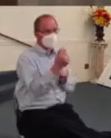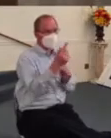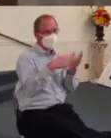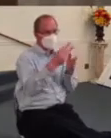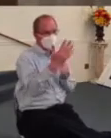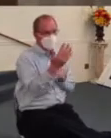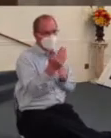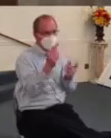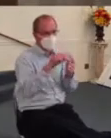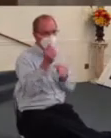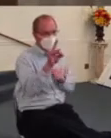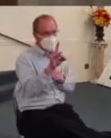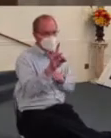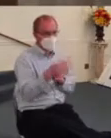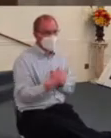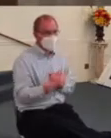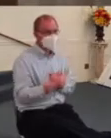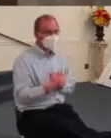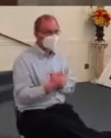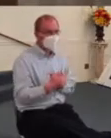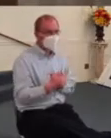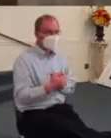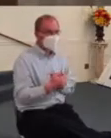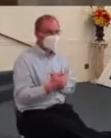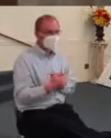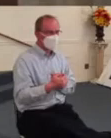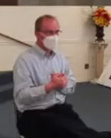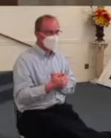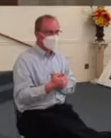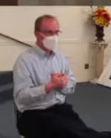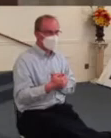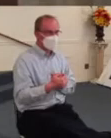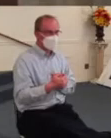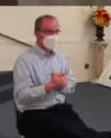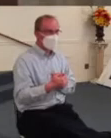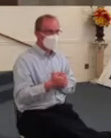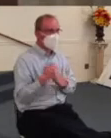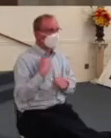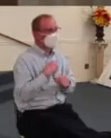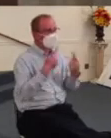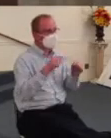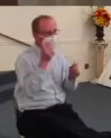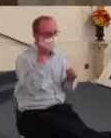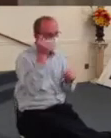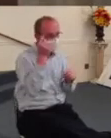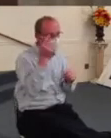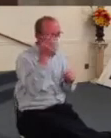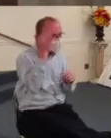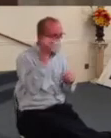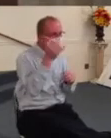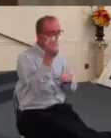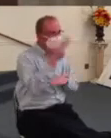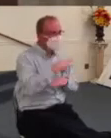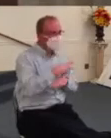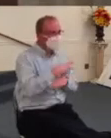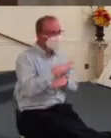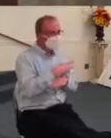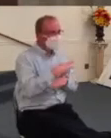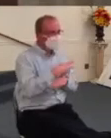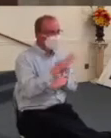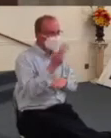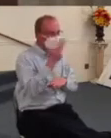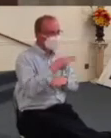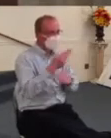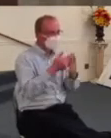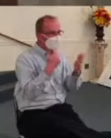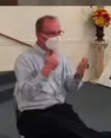18. Now we're trying to understand why 2 days before the Passover, these individuals want to kill